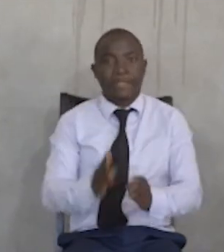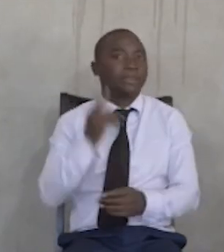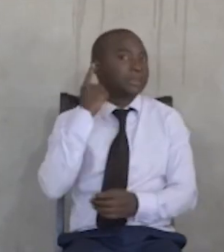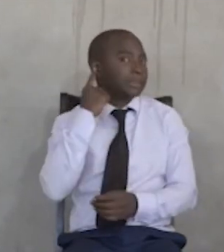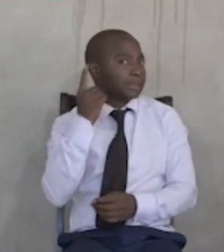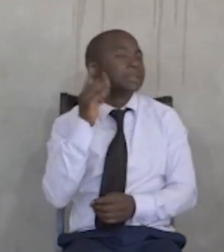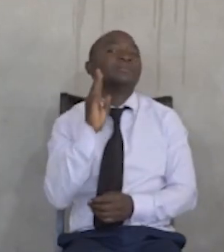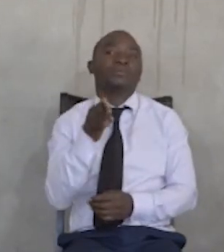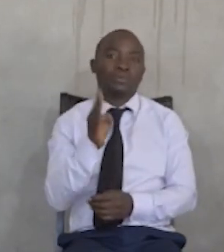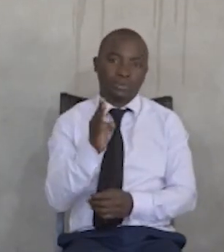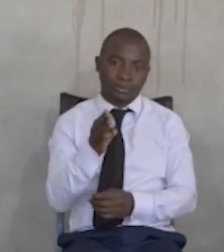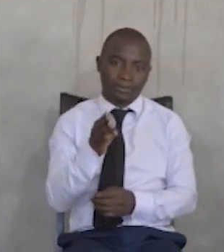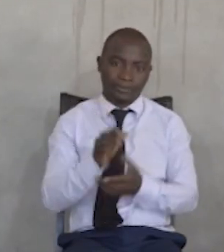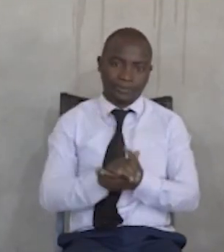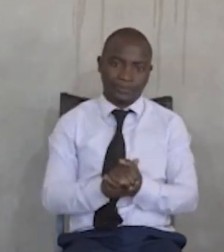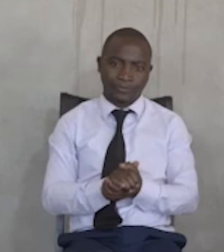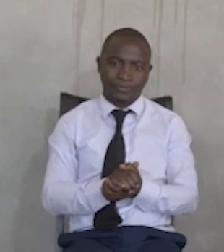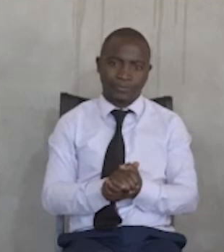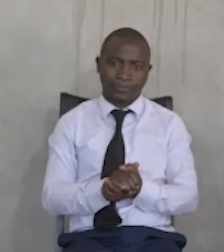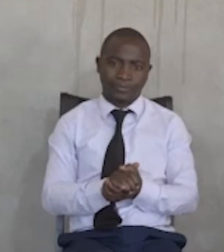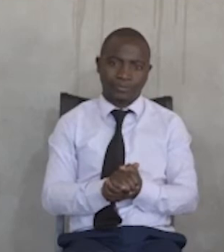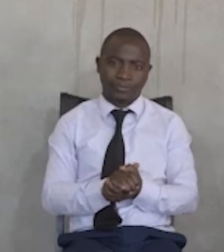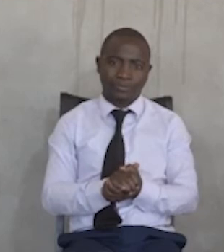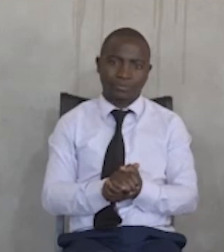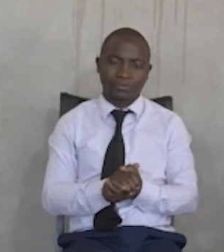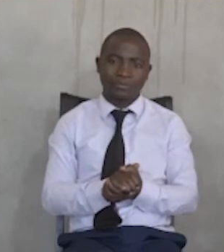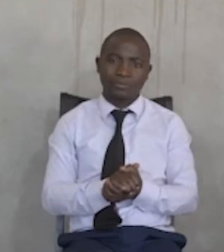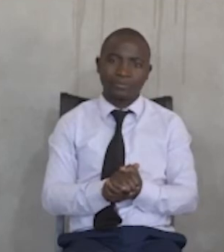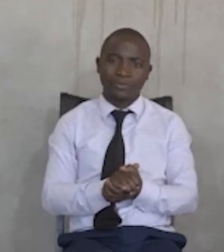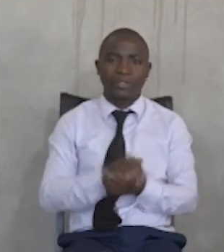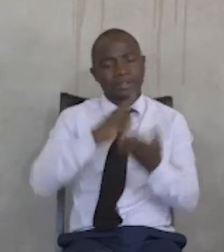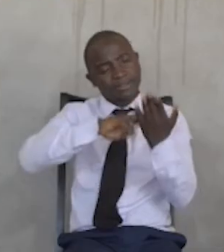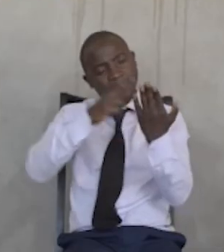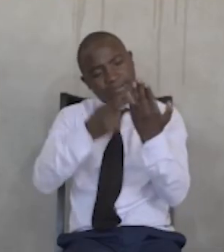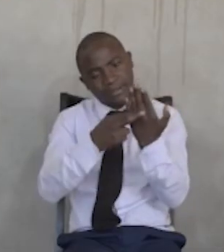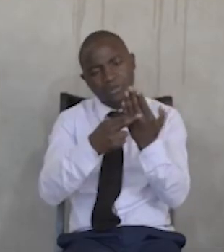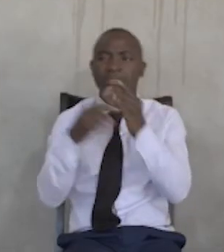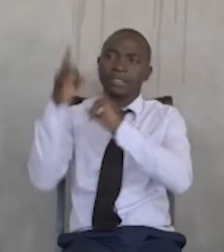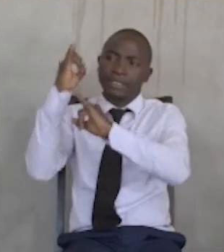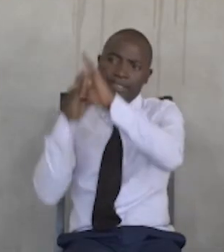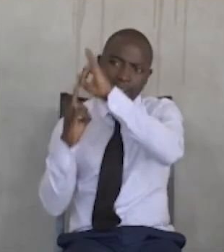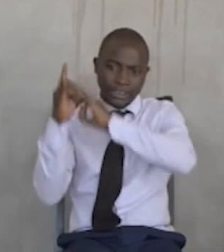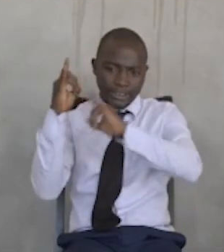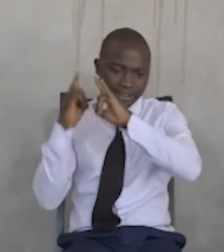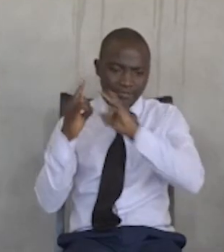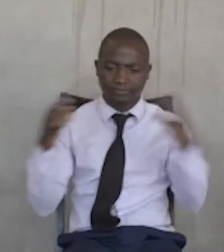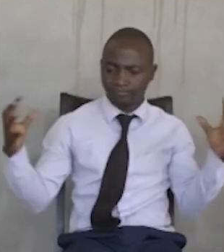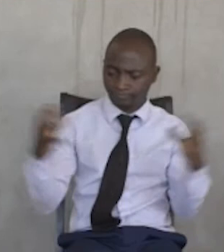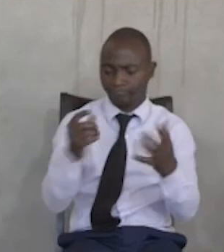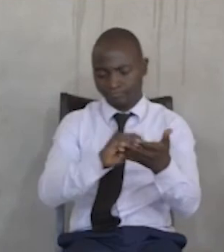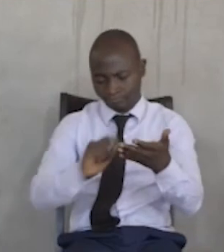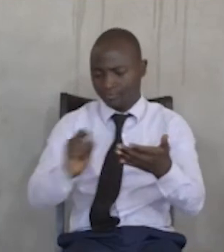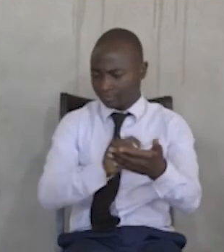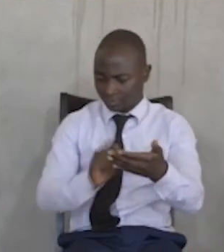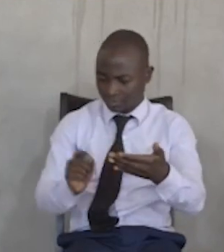then combined what we got from the history and what found on examination and all these